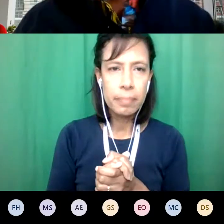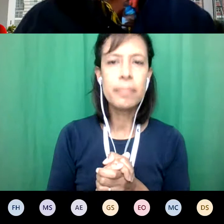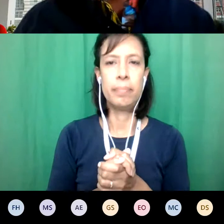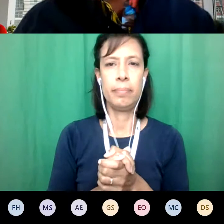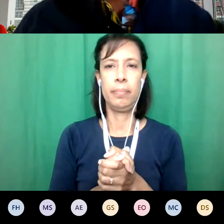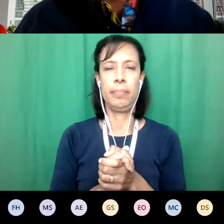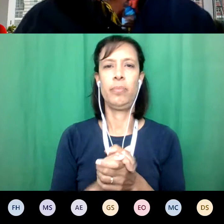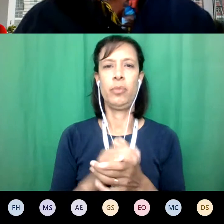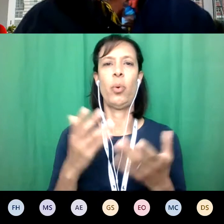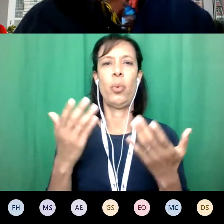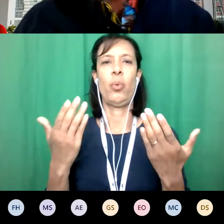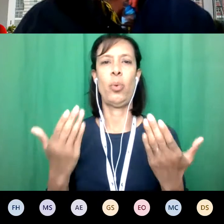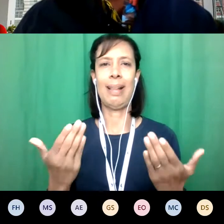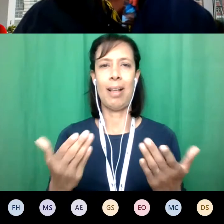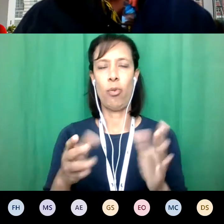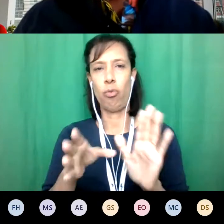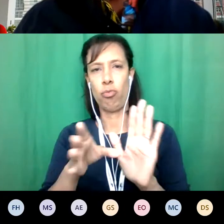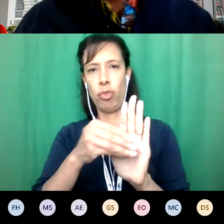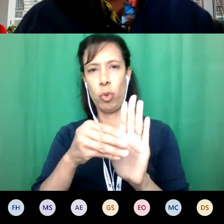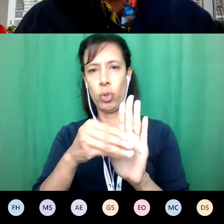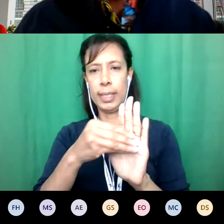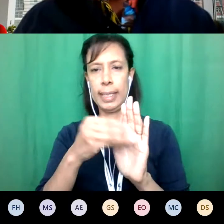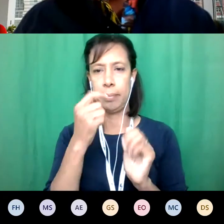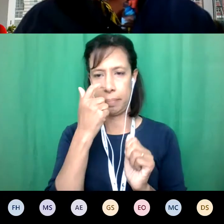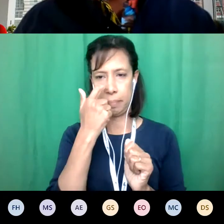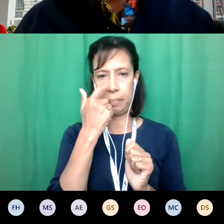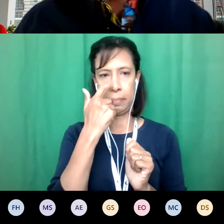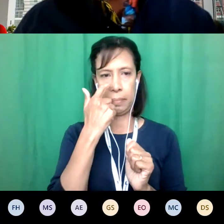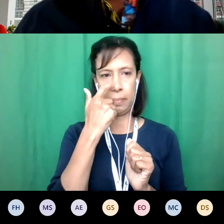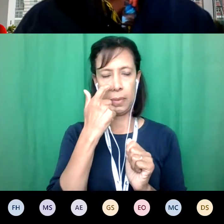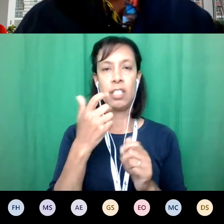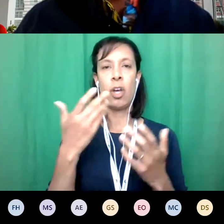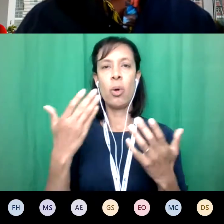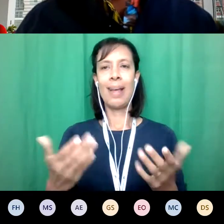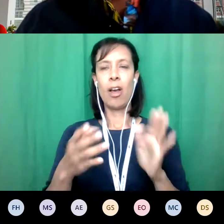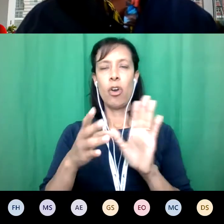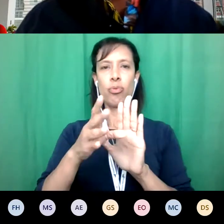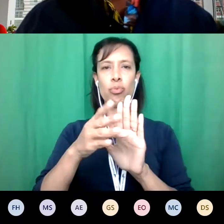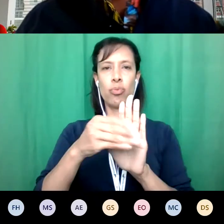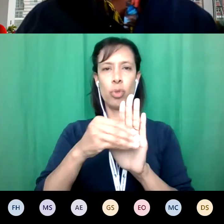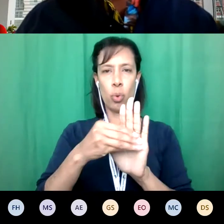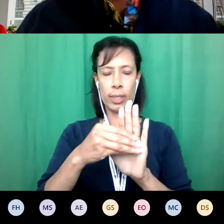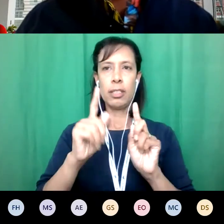Okay, we are now recording. So bear in mind, because we're now recording,